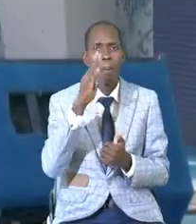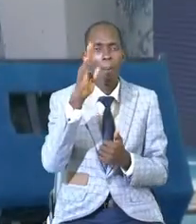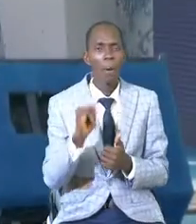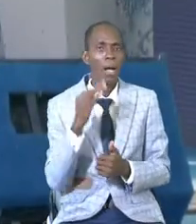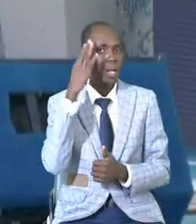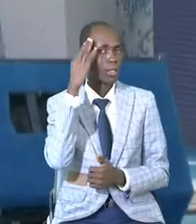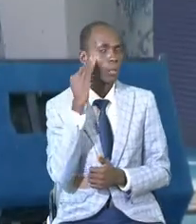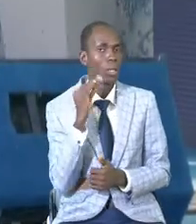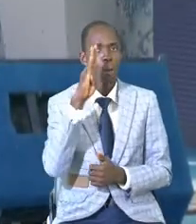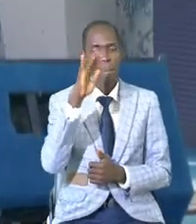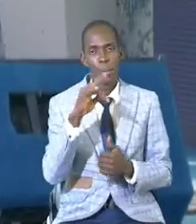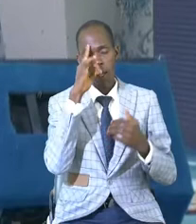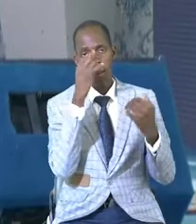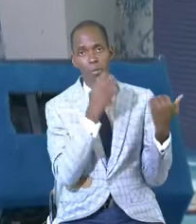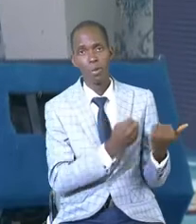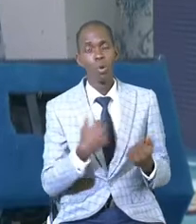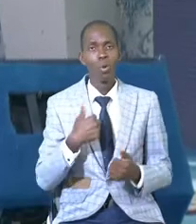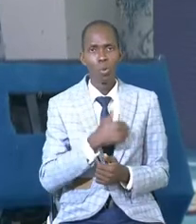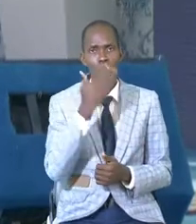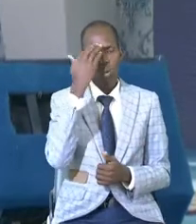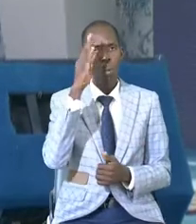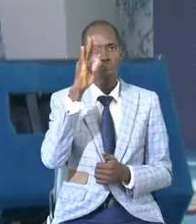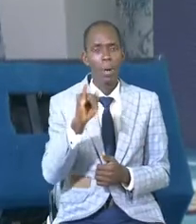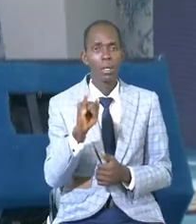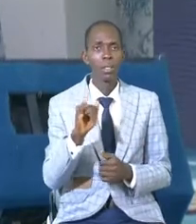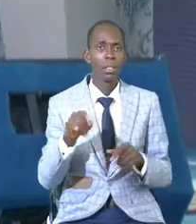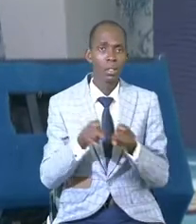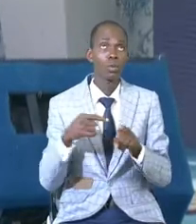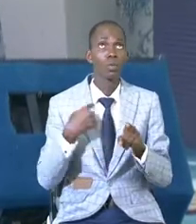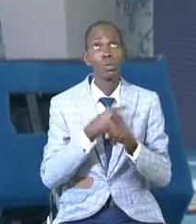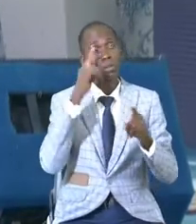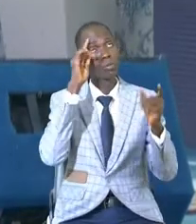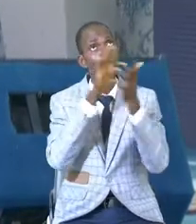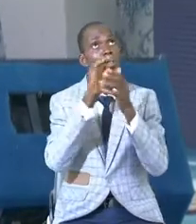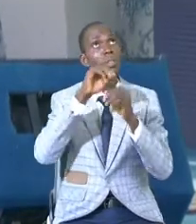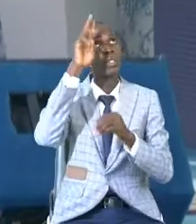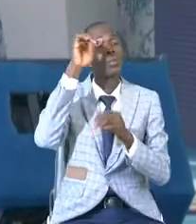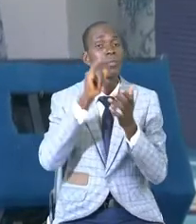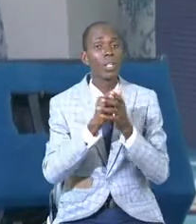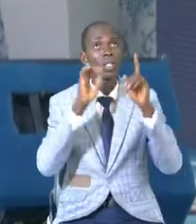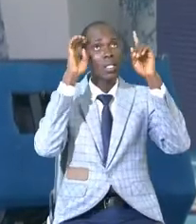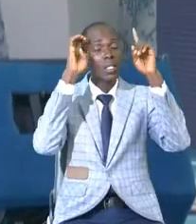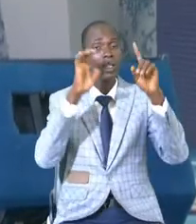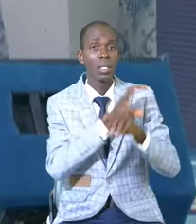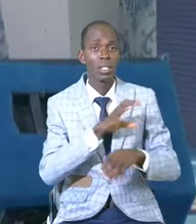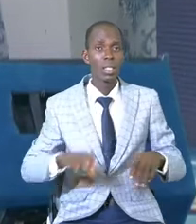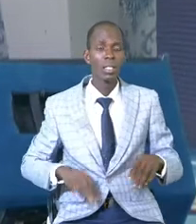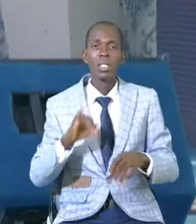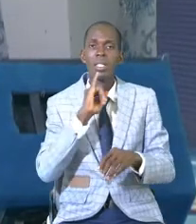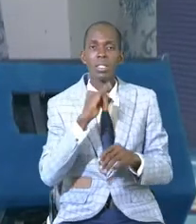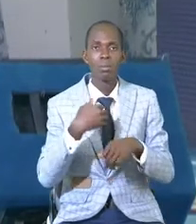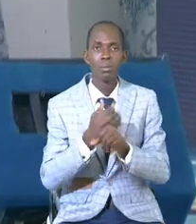faith, we know as we trust him that he, Christ, was manifested to take away our sins, and